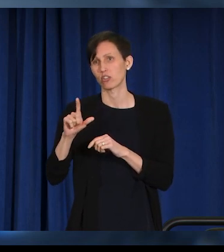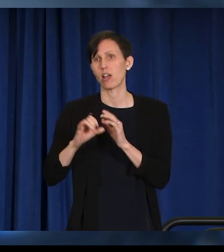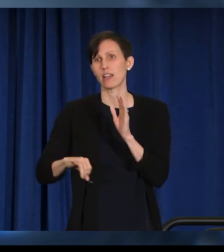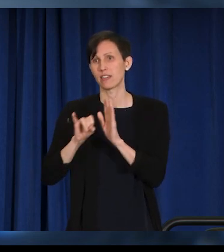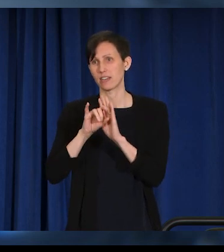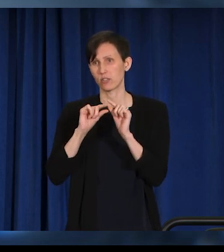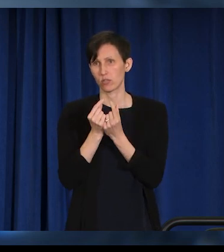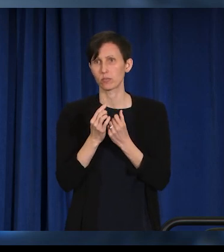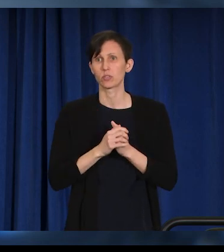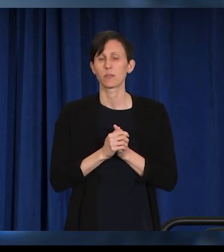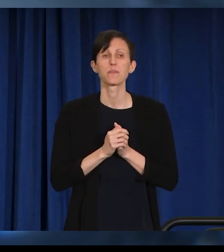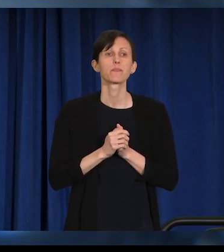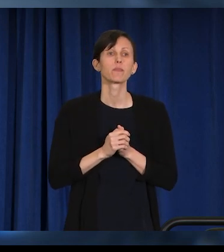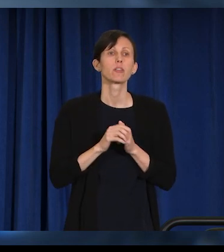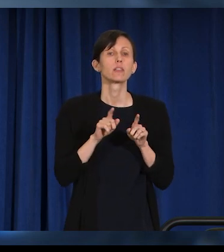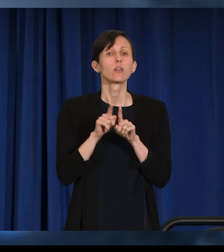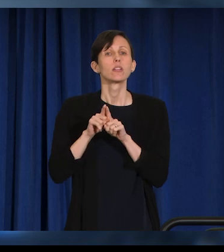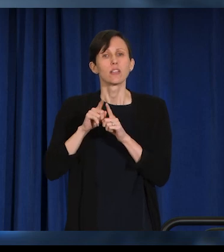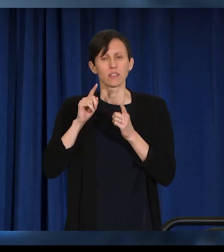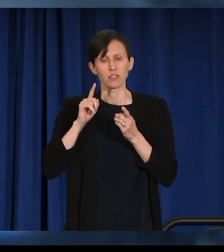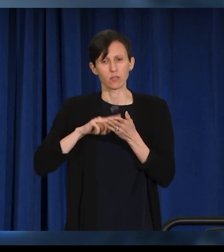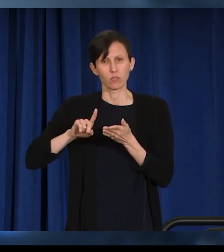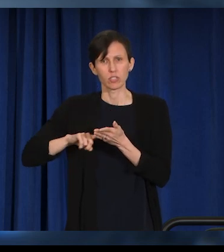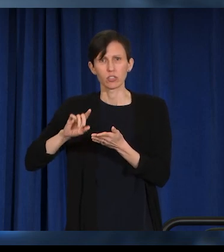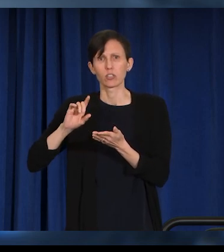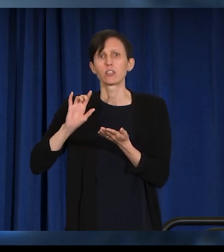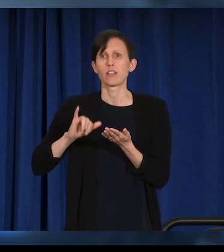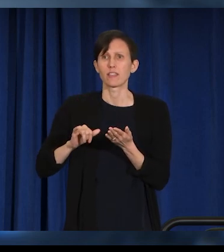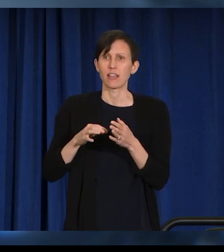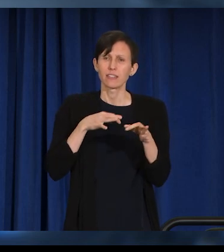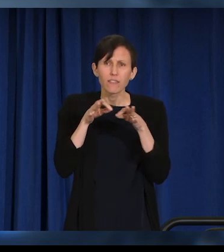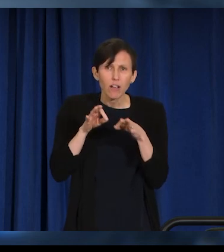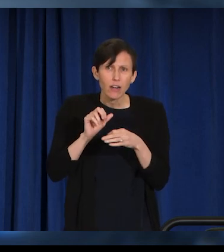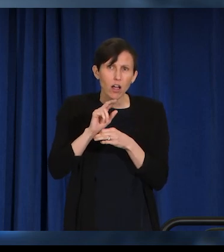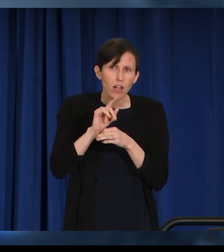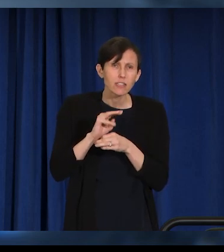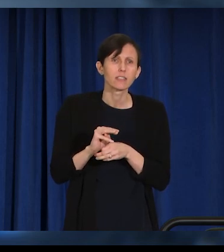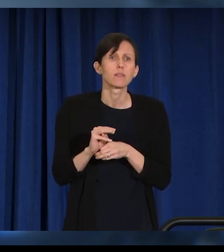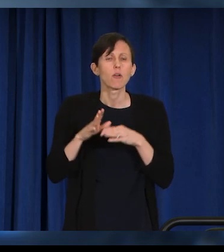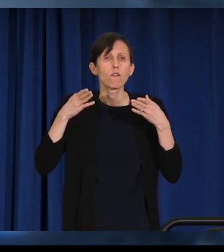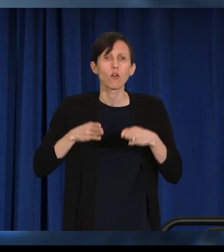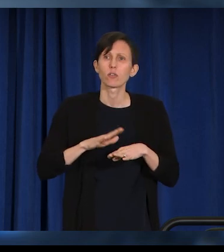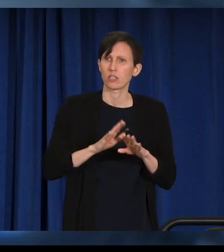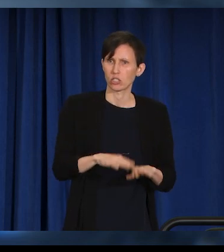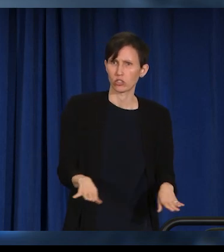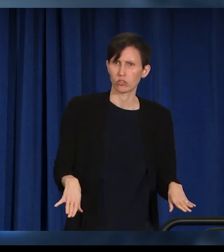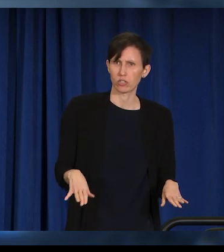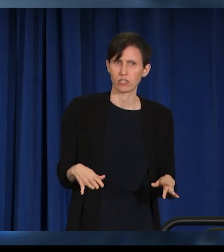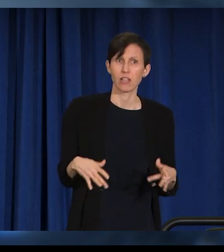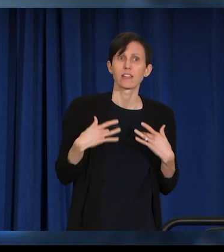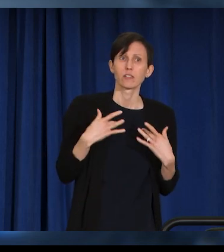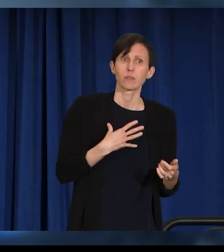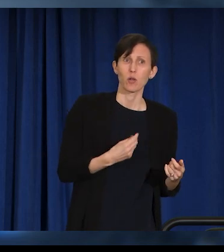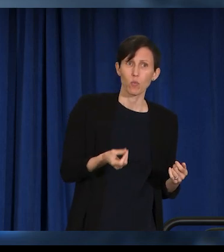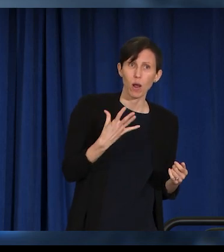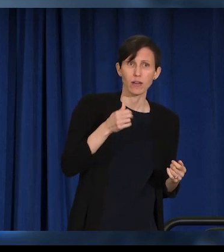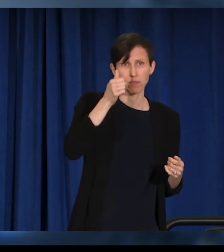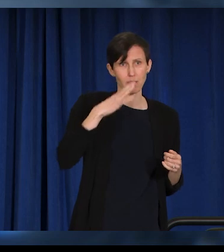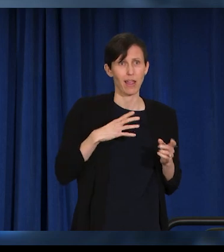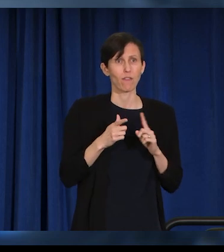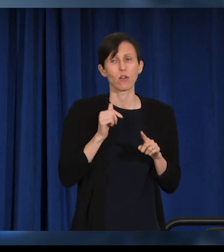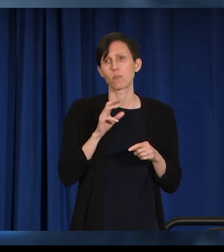In addition, the studies that defined autism have focused on children who are predominantly white, male, and from Western